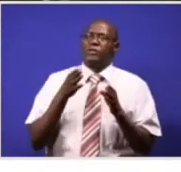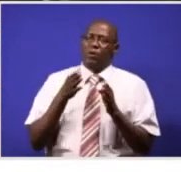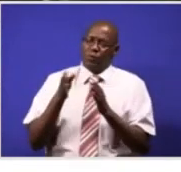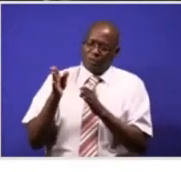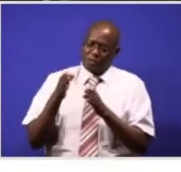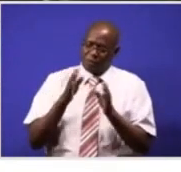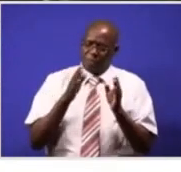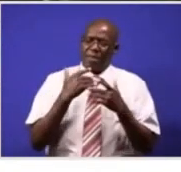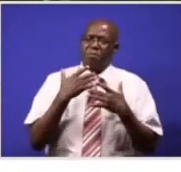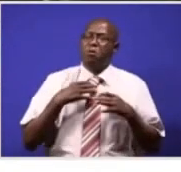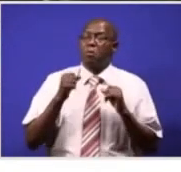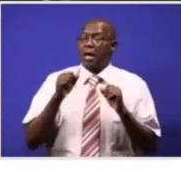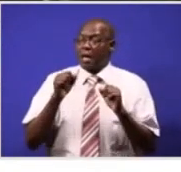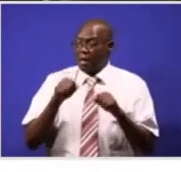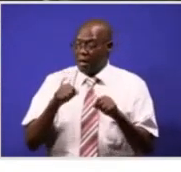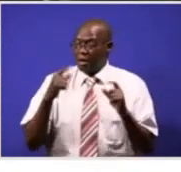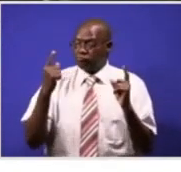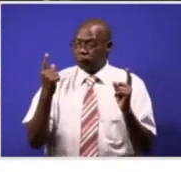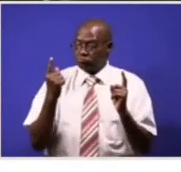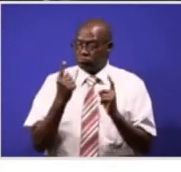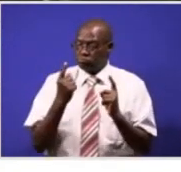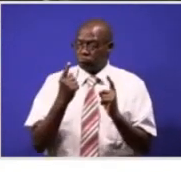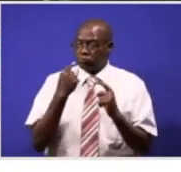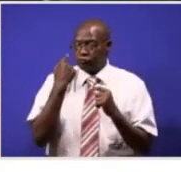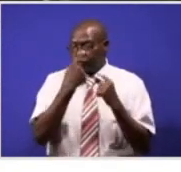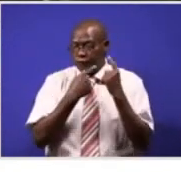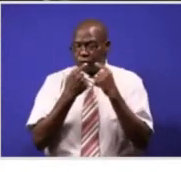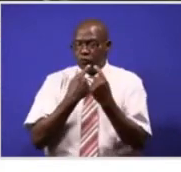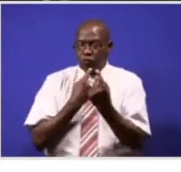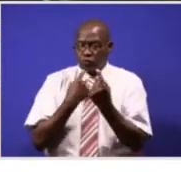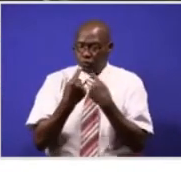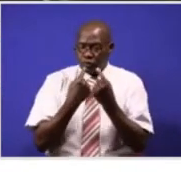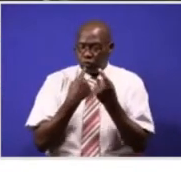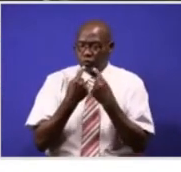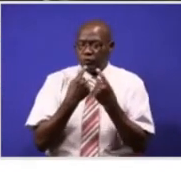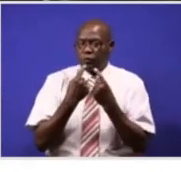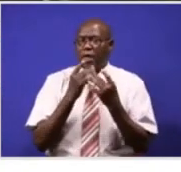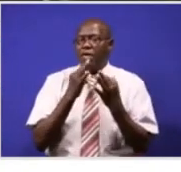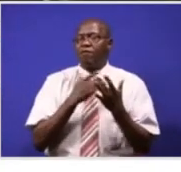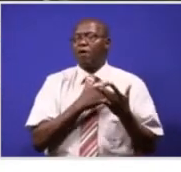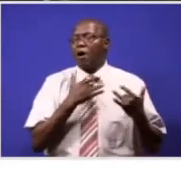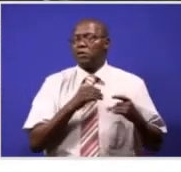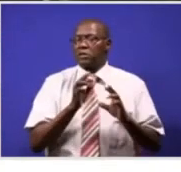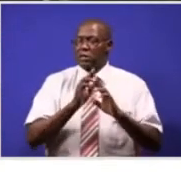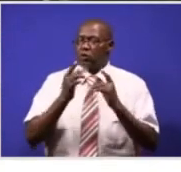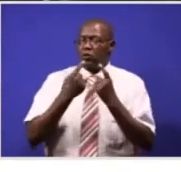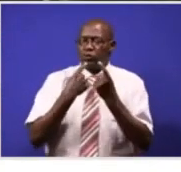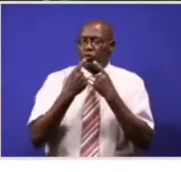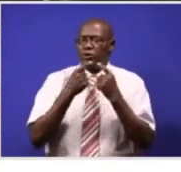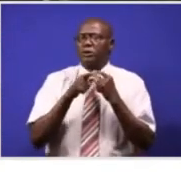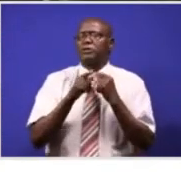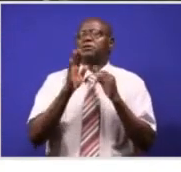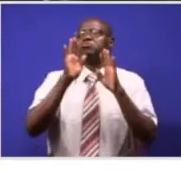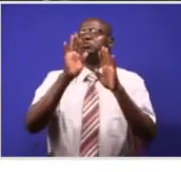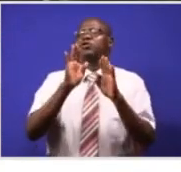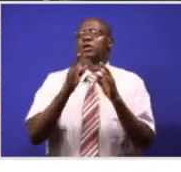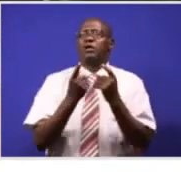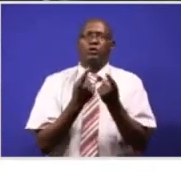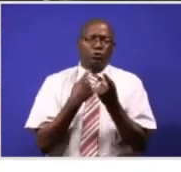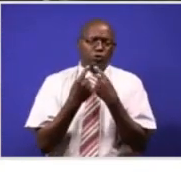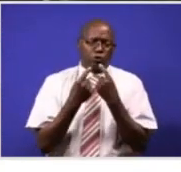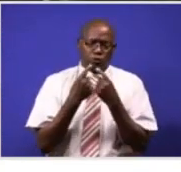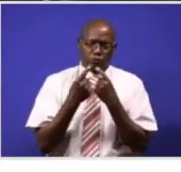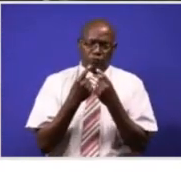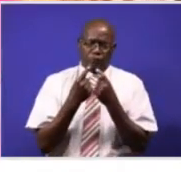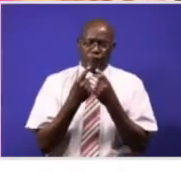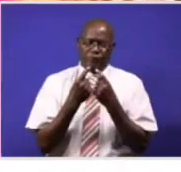which people can be able to talk. If they are willing to talk, it is important that they talk it